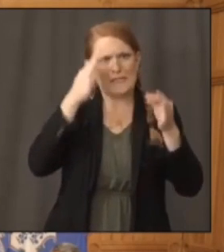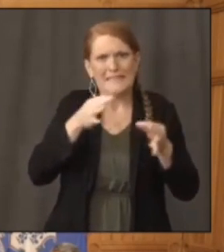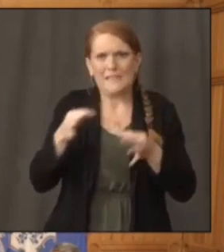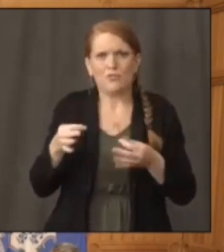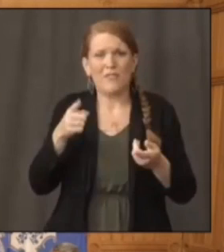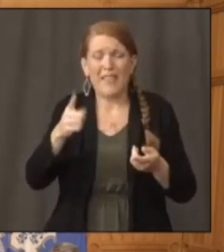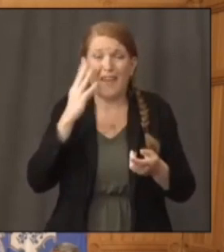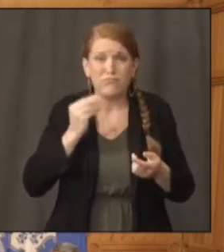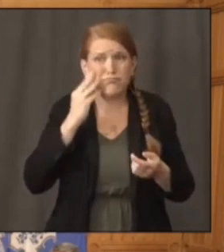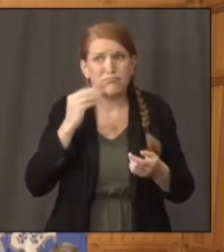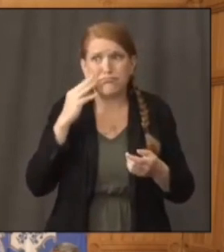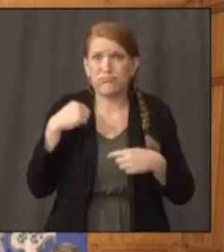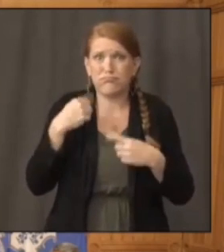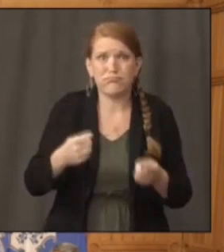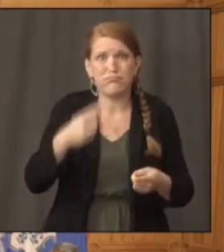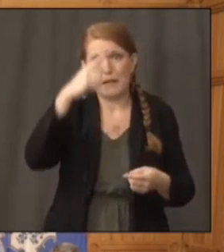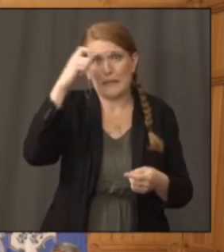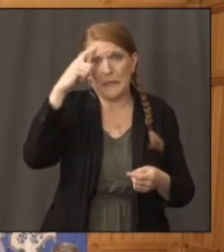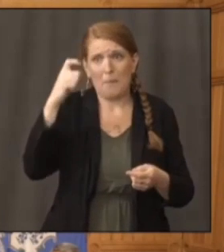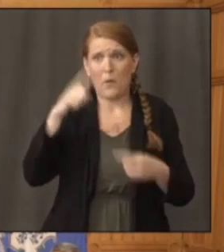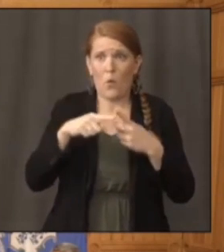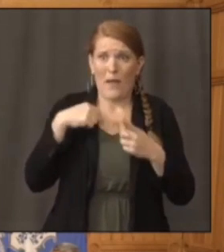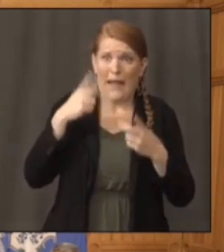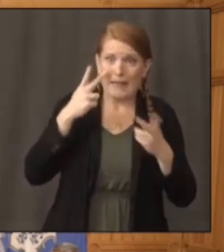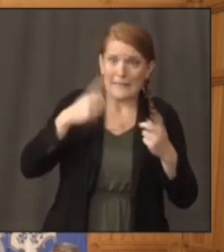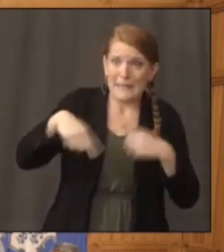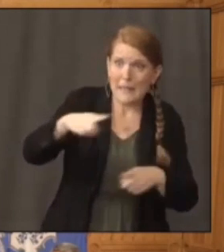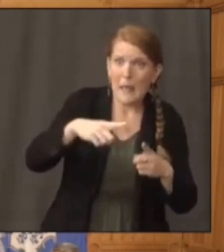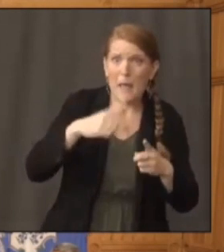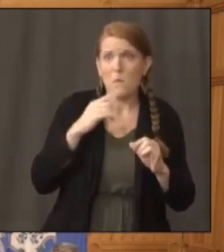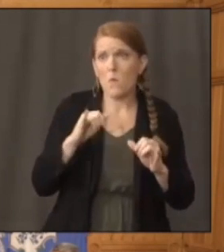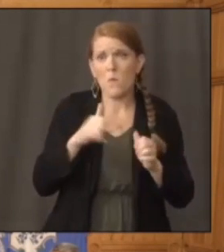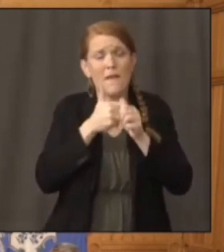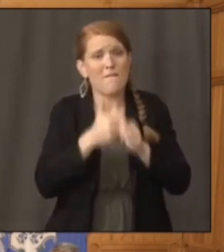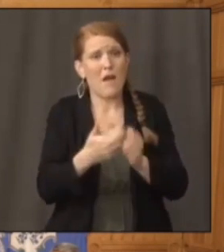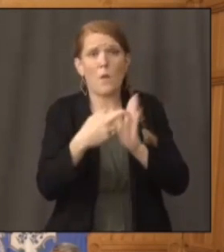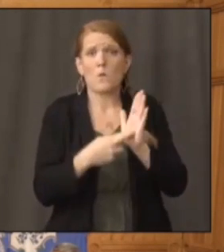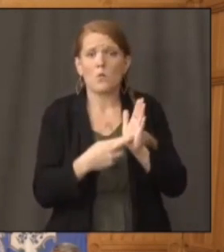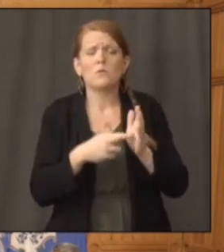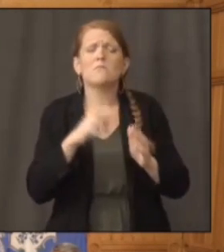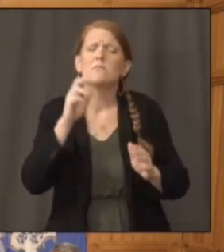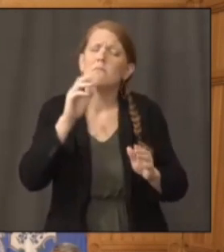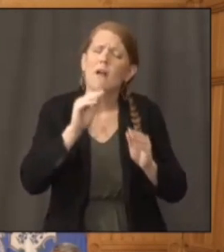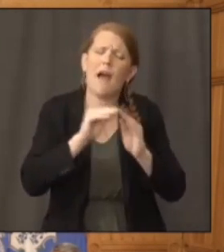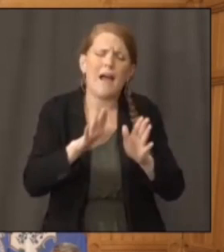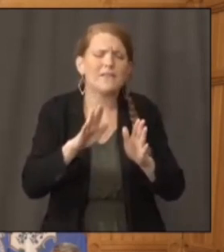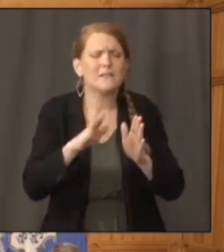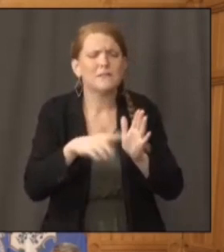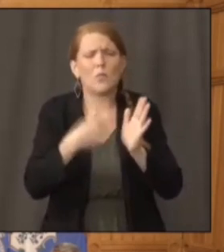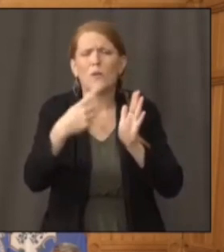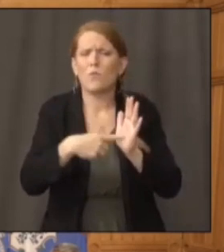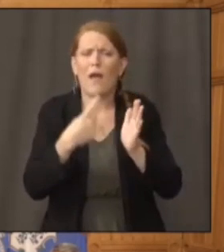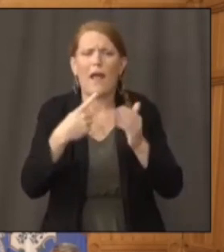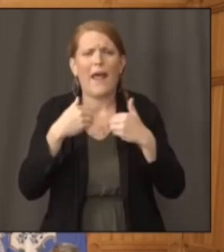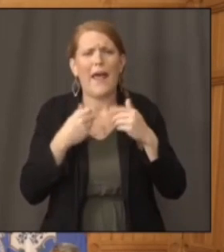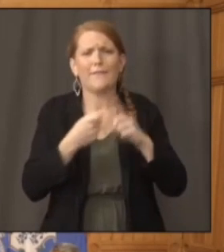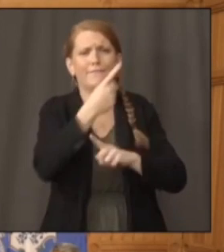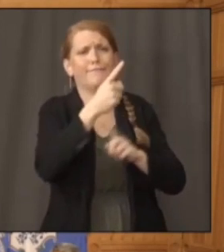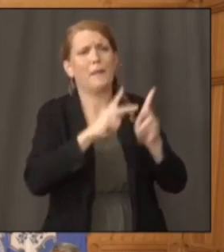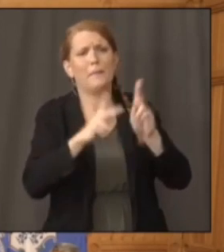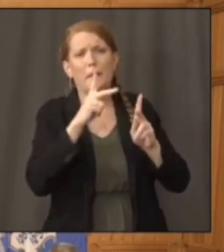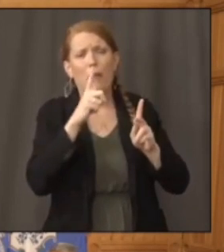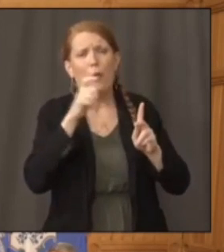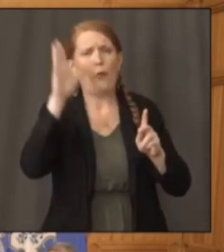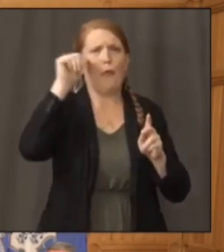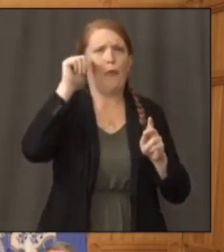them. They do follow the rules. Once they're told what to do, now you're always going to have your outliers, of course. You're always going to have people that